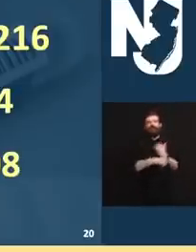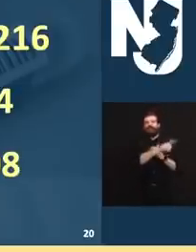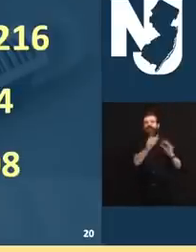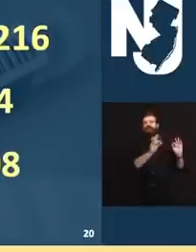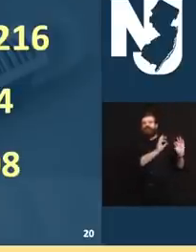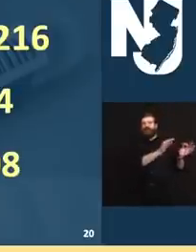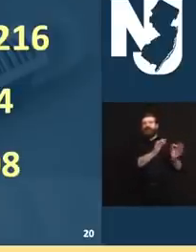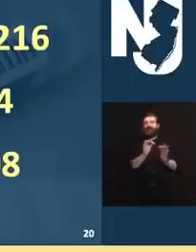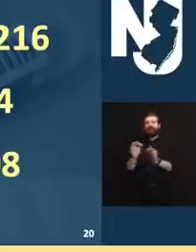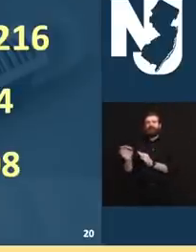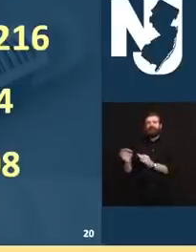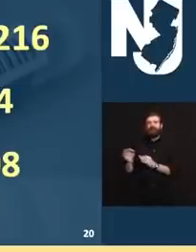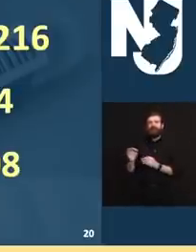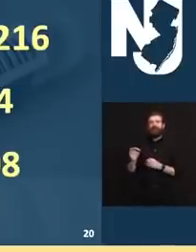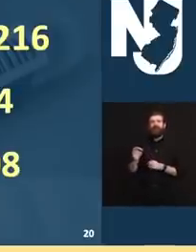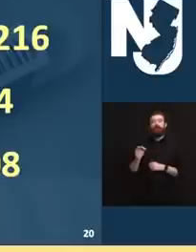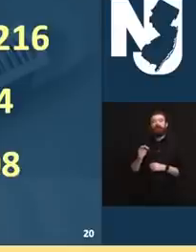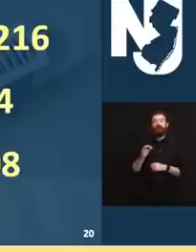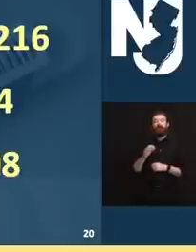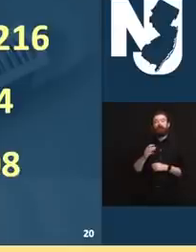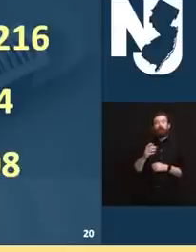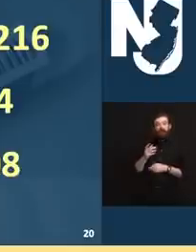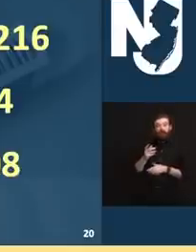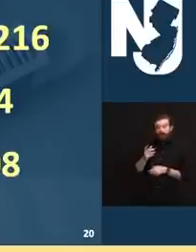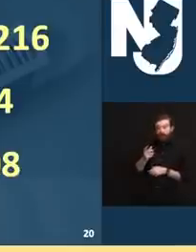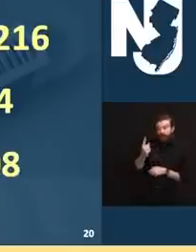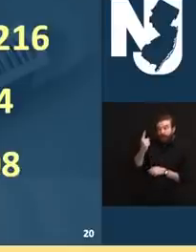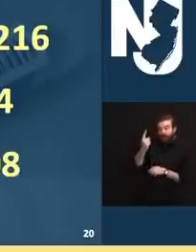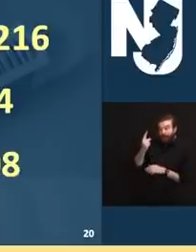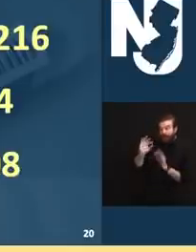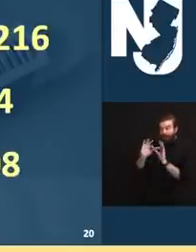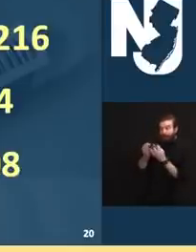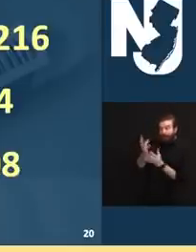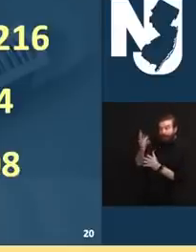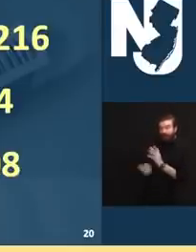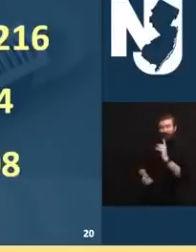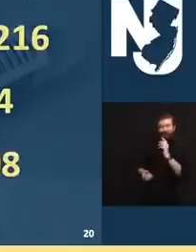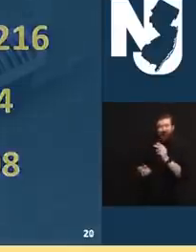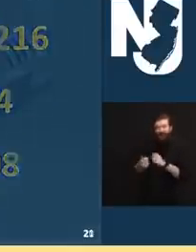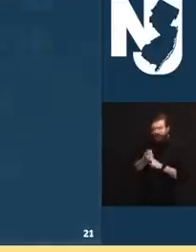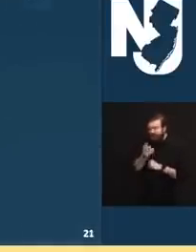times over. And this is one such family.